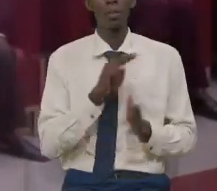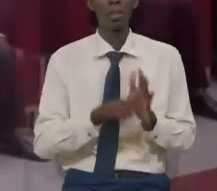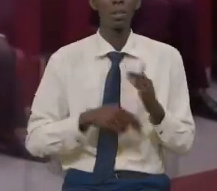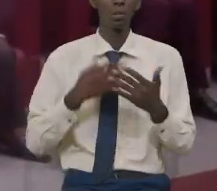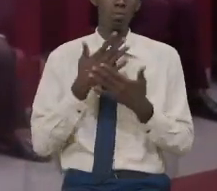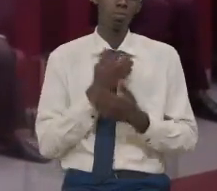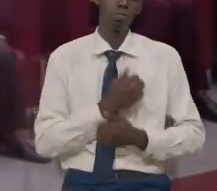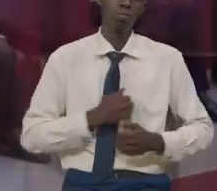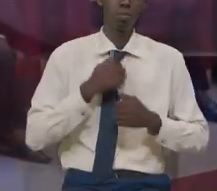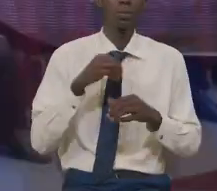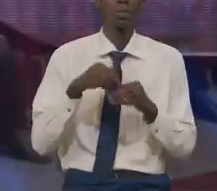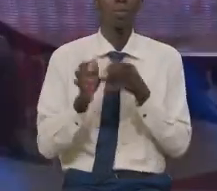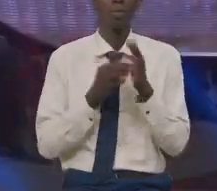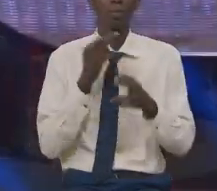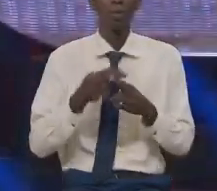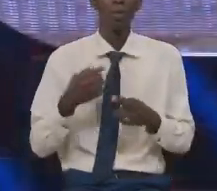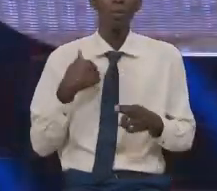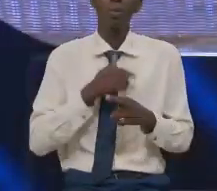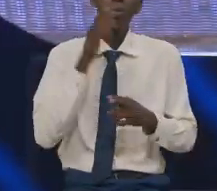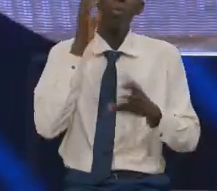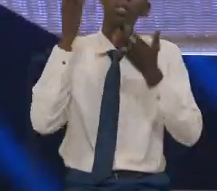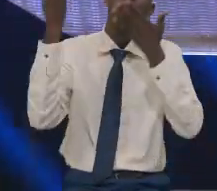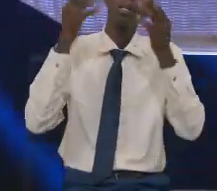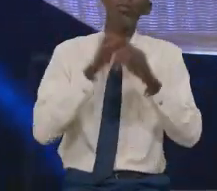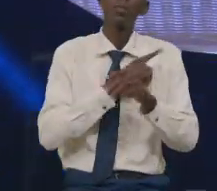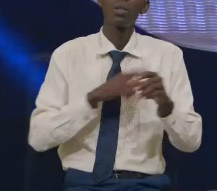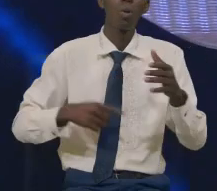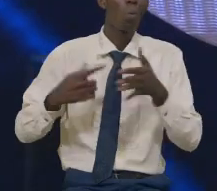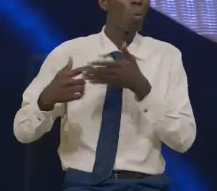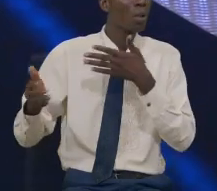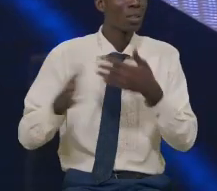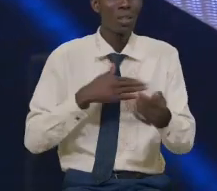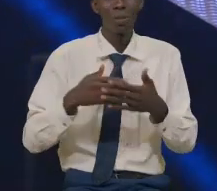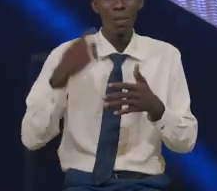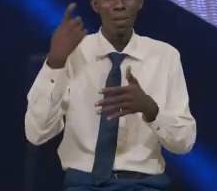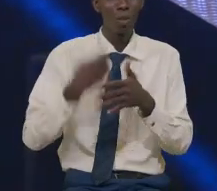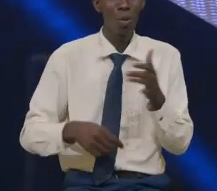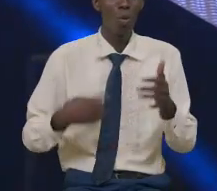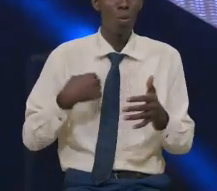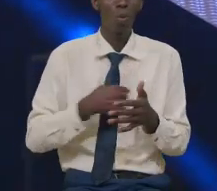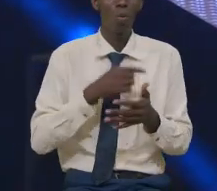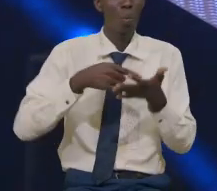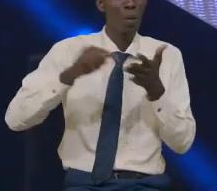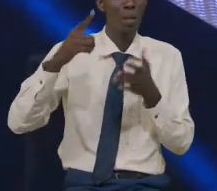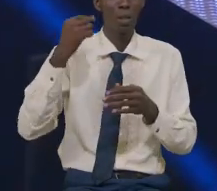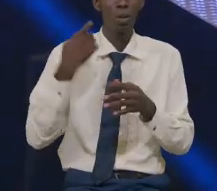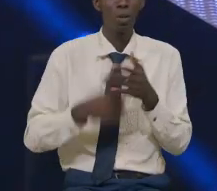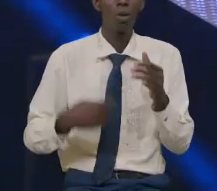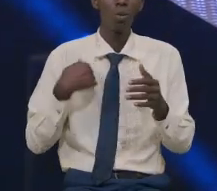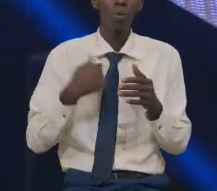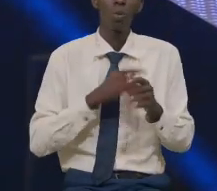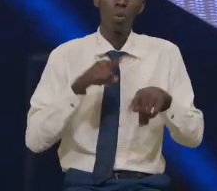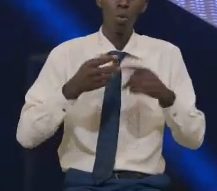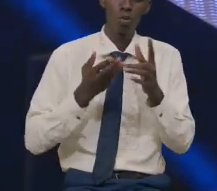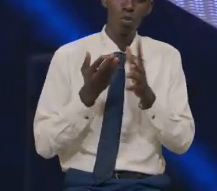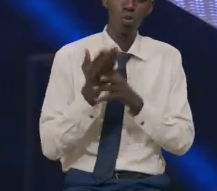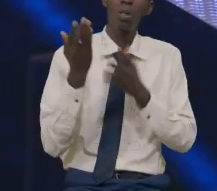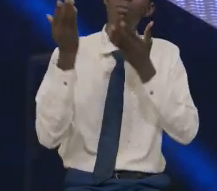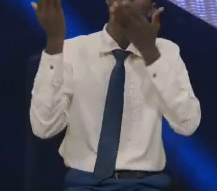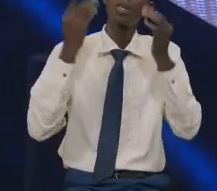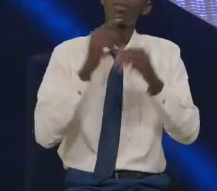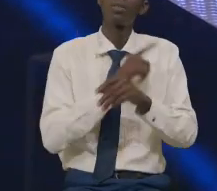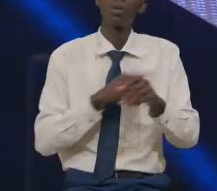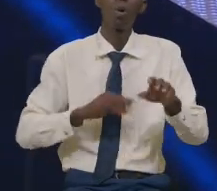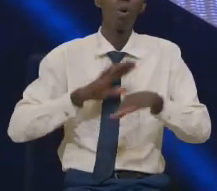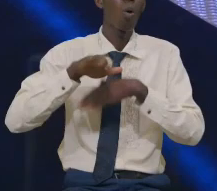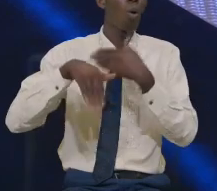We'll serve the Lord. Whatever the price, we'll pay the price, we'll go through, we'll serve the Lord all the